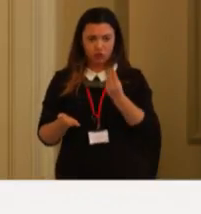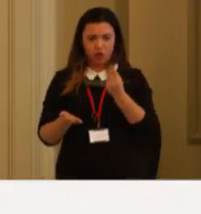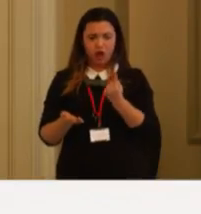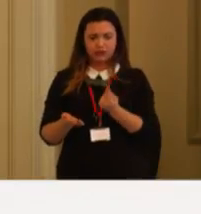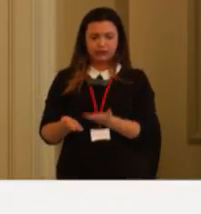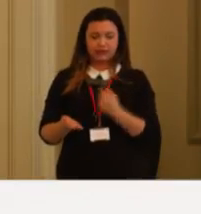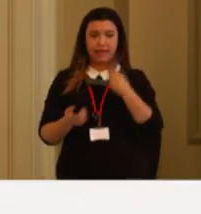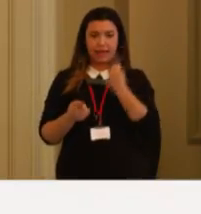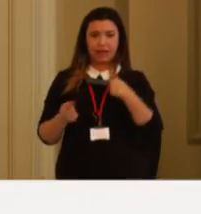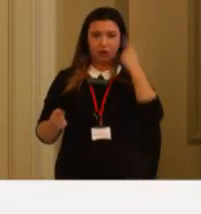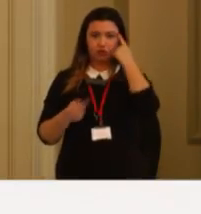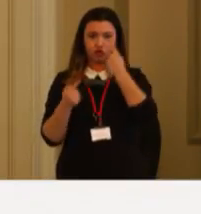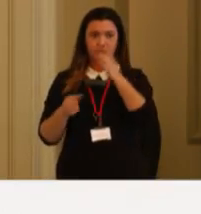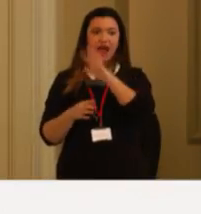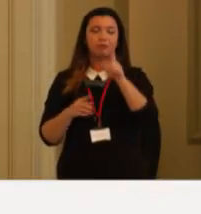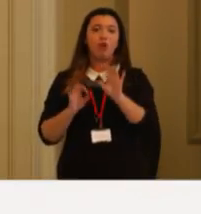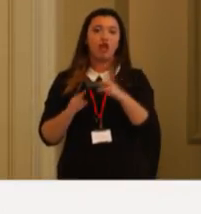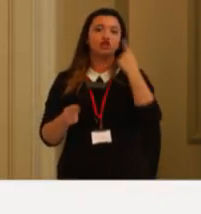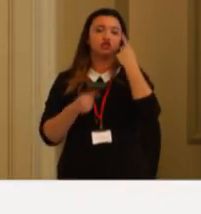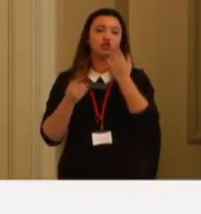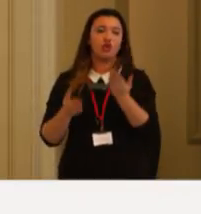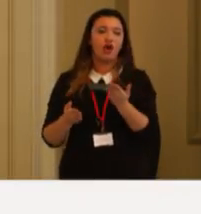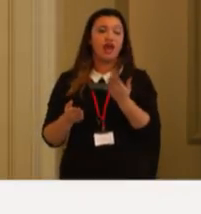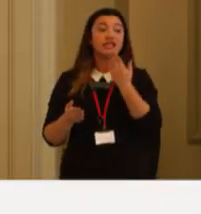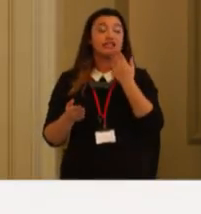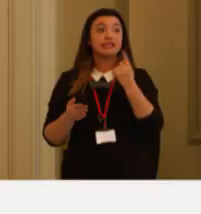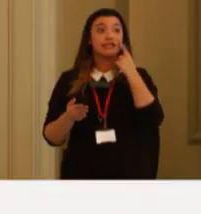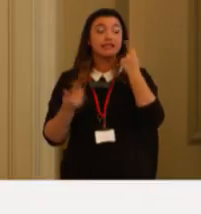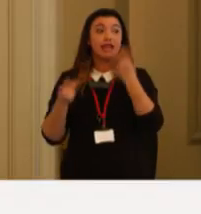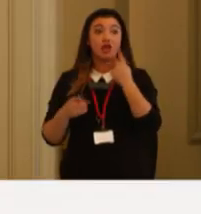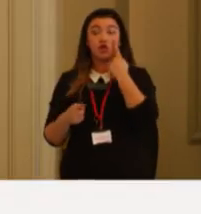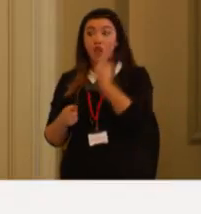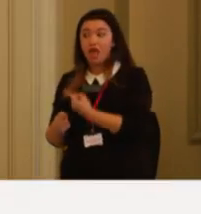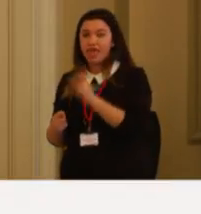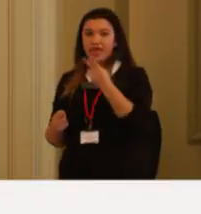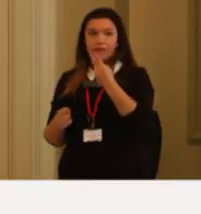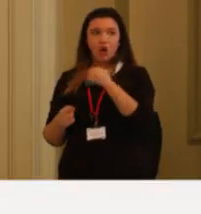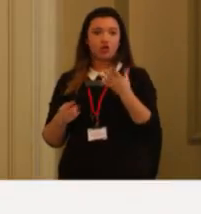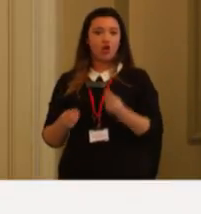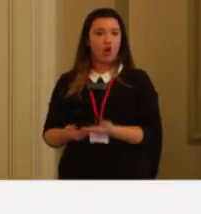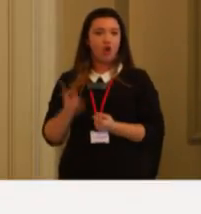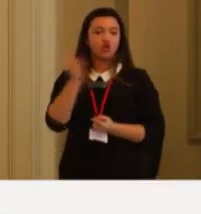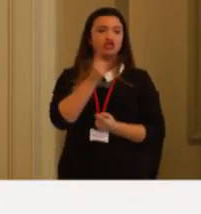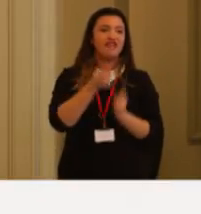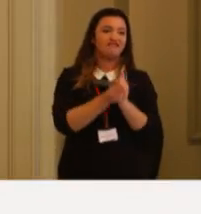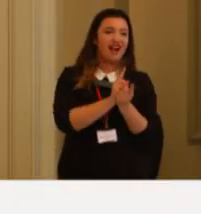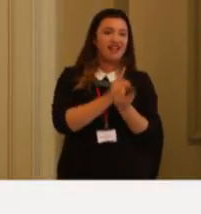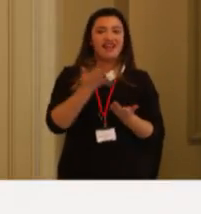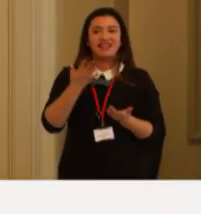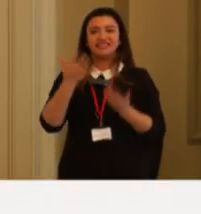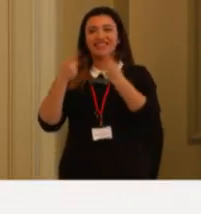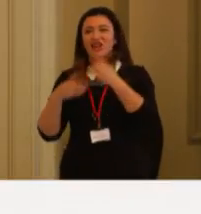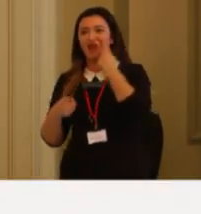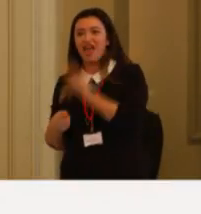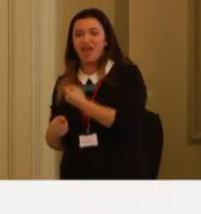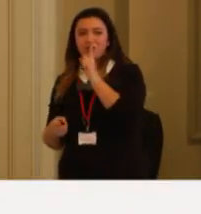are jobless, which you think is quite modest, but then again, numerically, that's worth 2 million youngsters, which